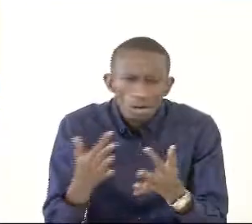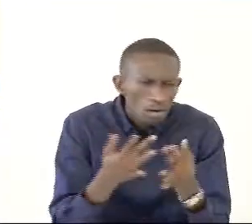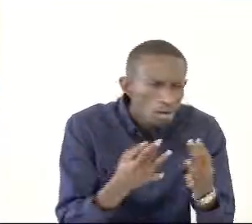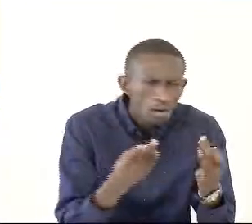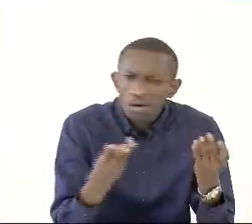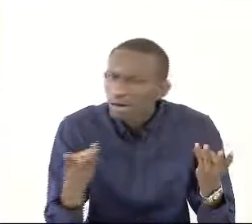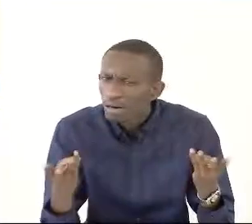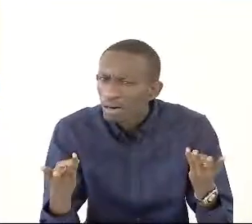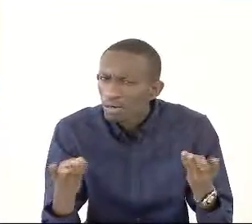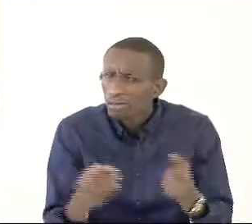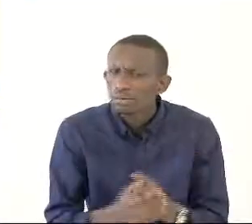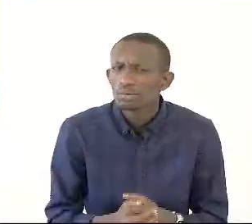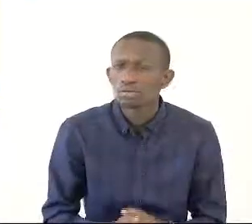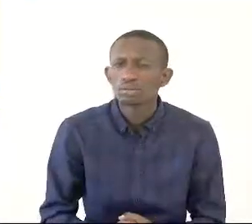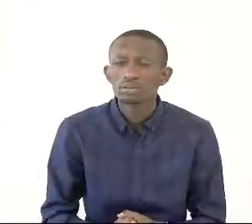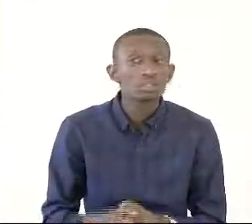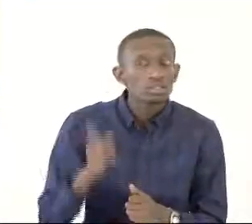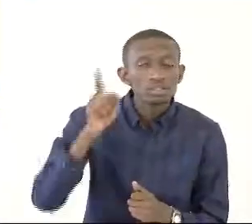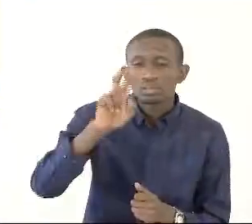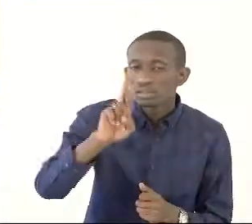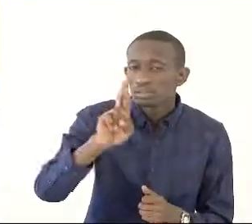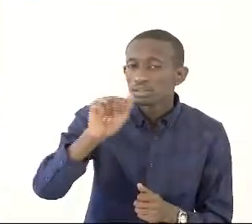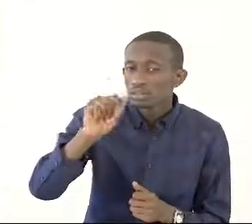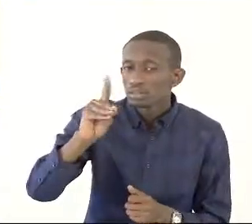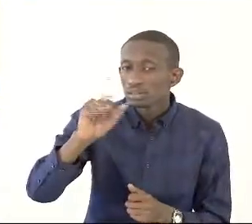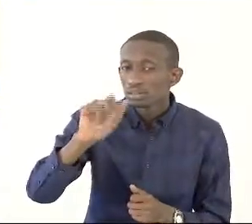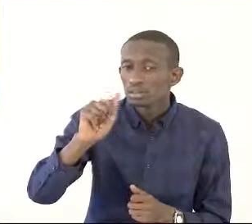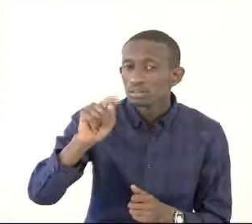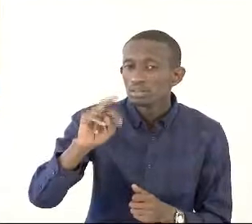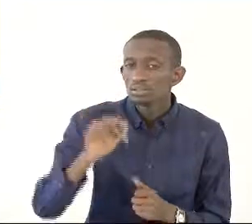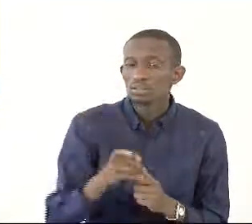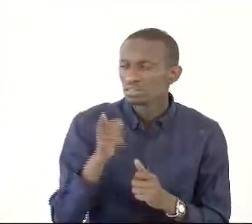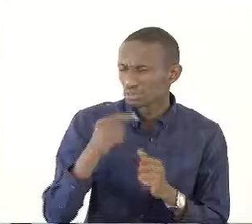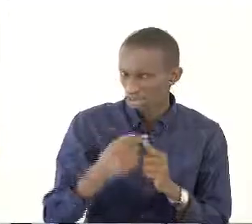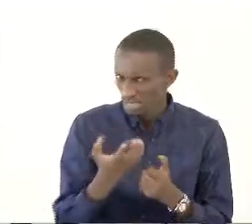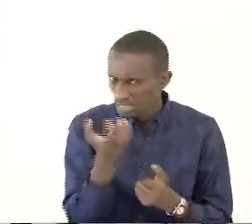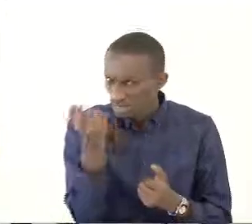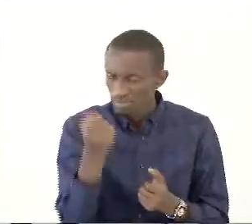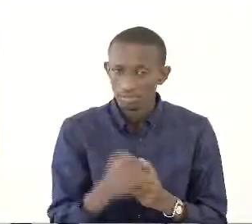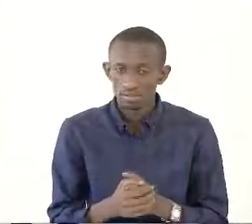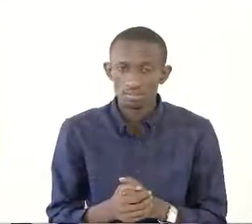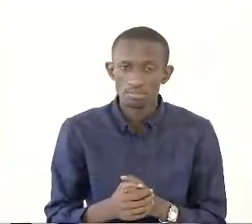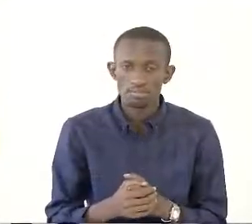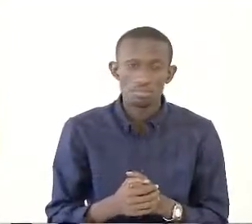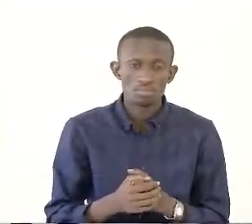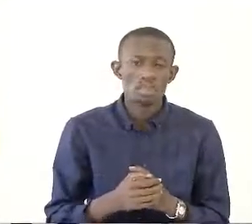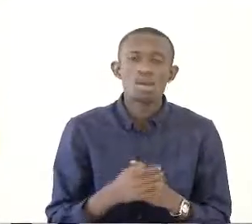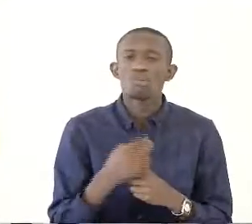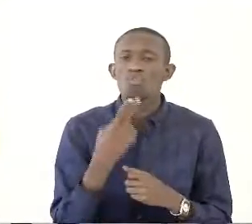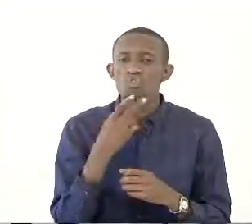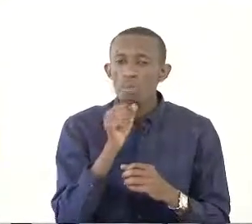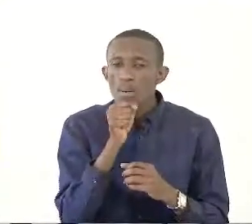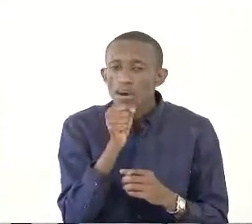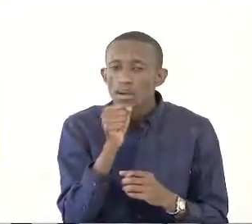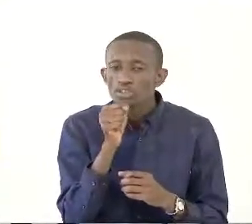these radiations you are being exposed to. So, and then it has a speaker. The